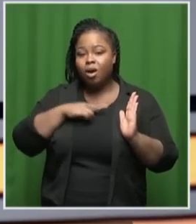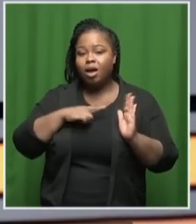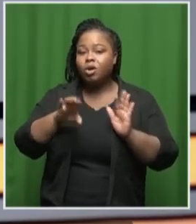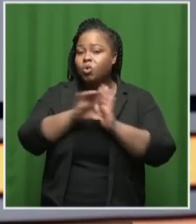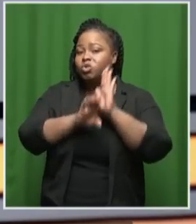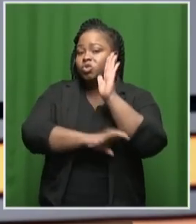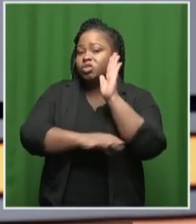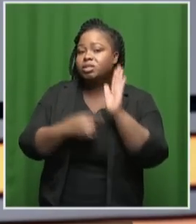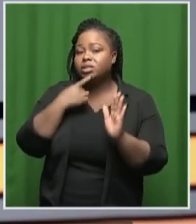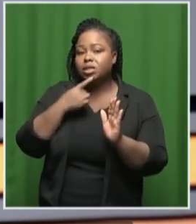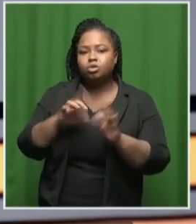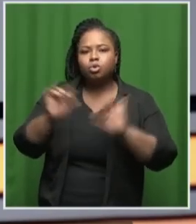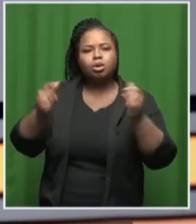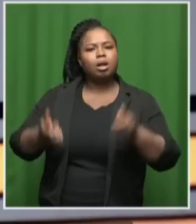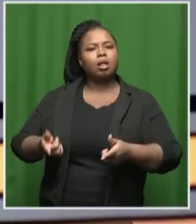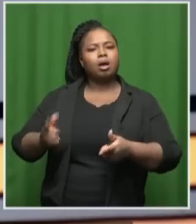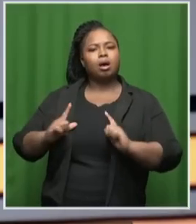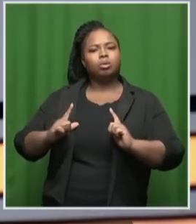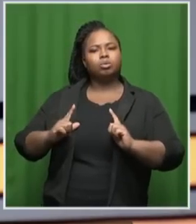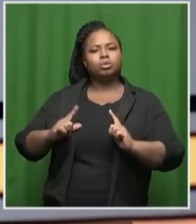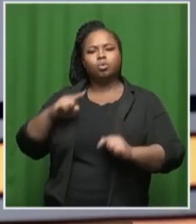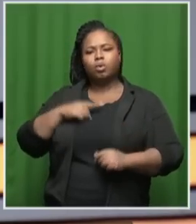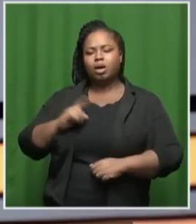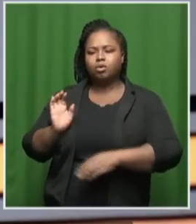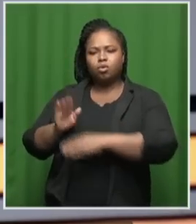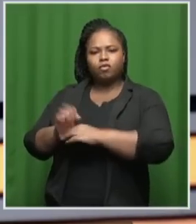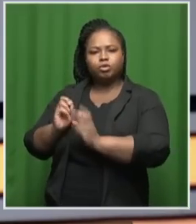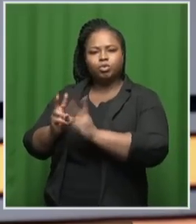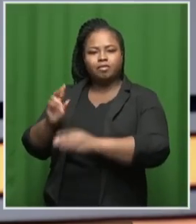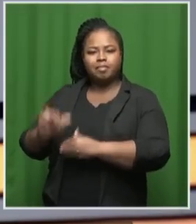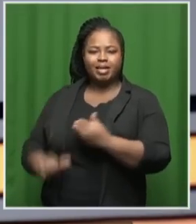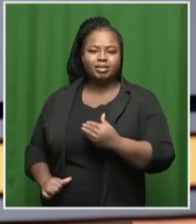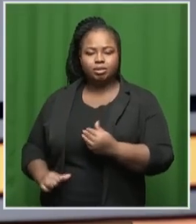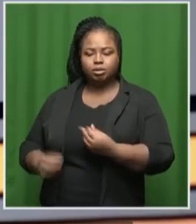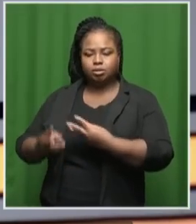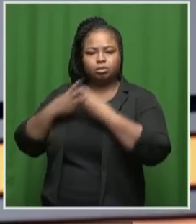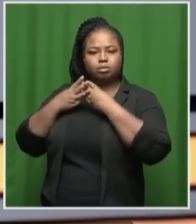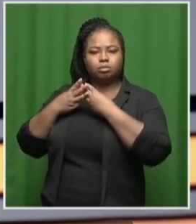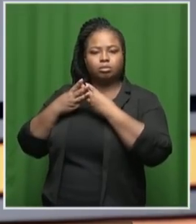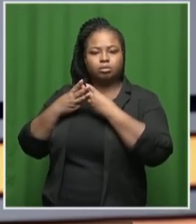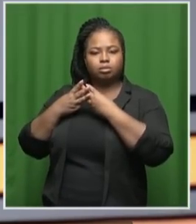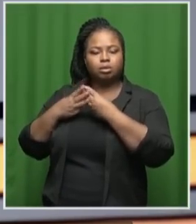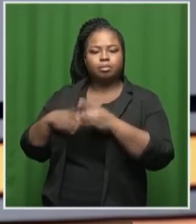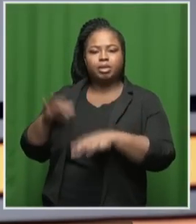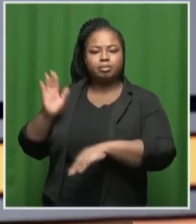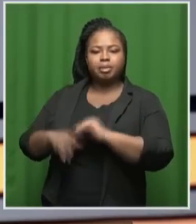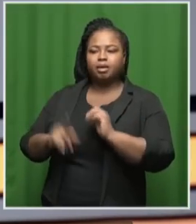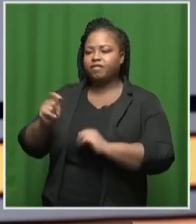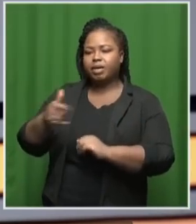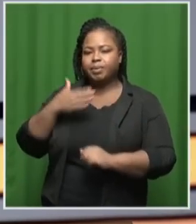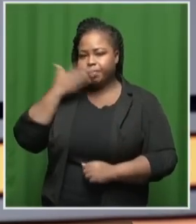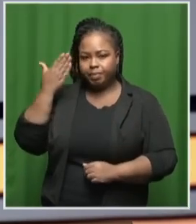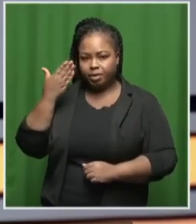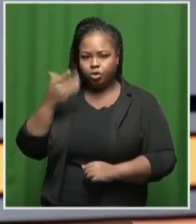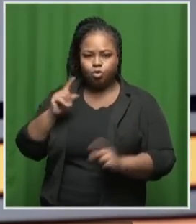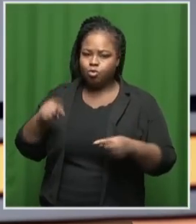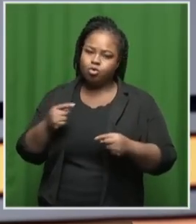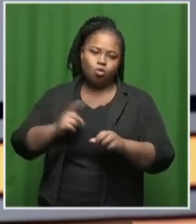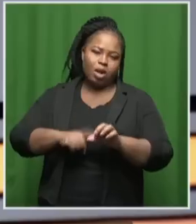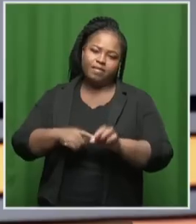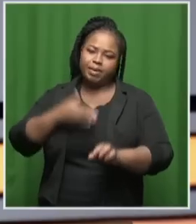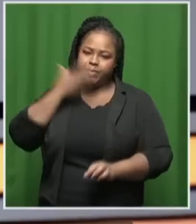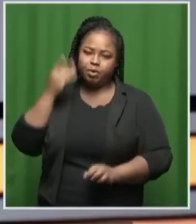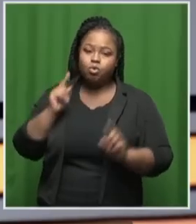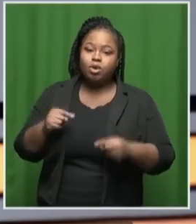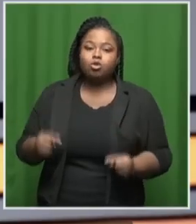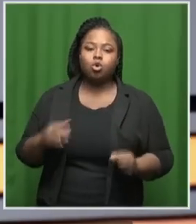prohibits someone who was sentenced to more than 12 months in jail without an option for fine to be a candidate on the